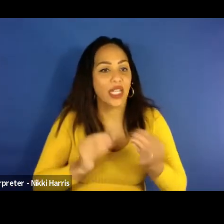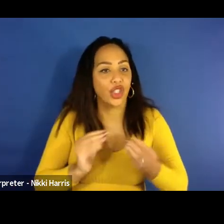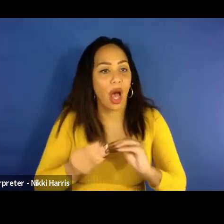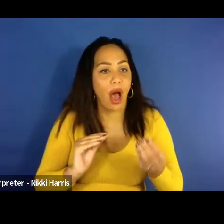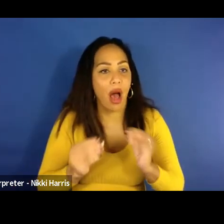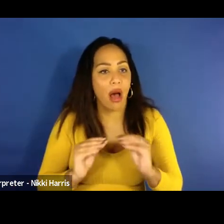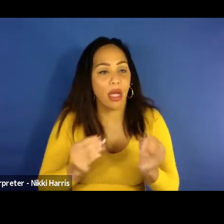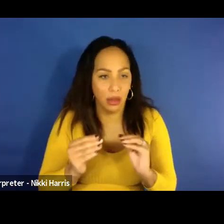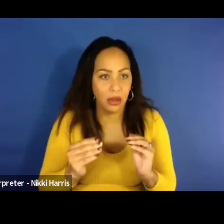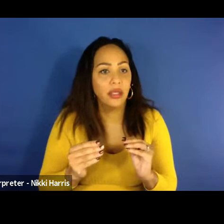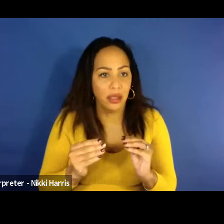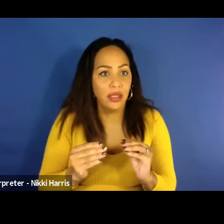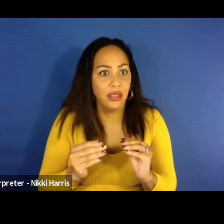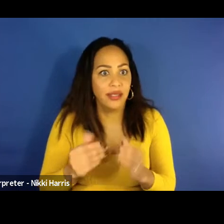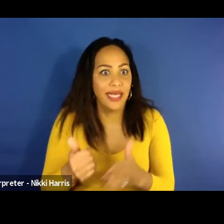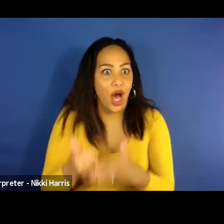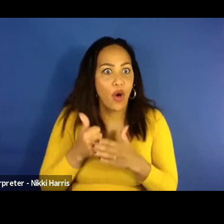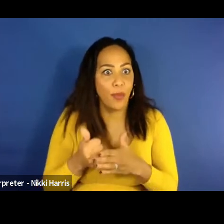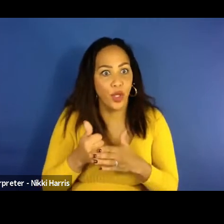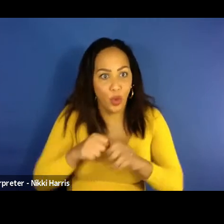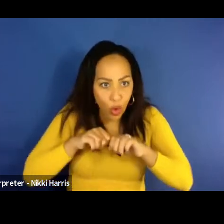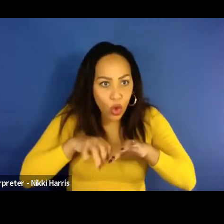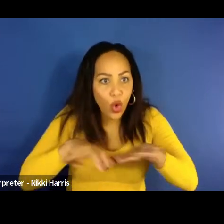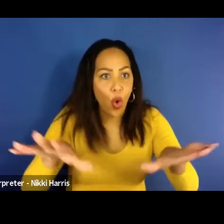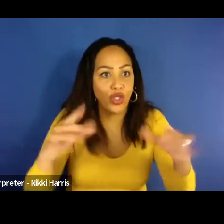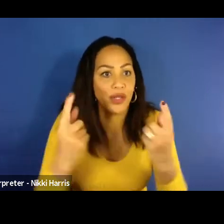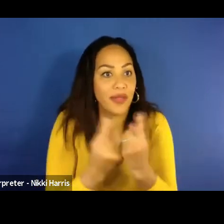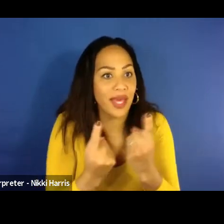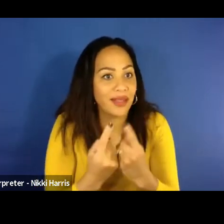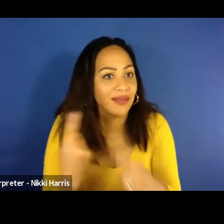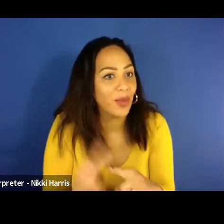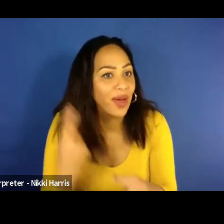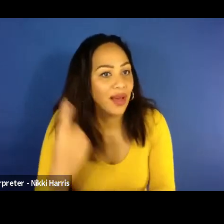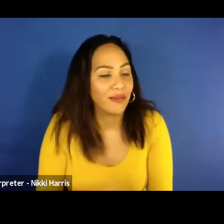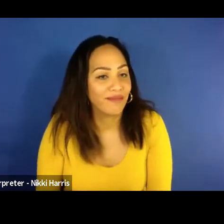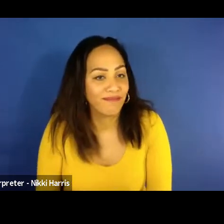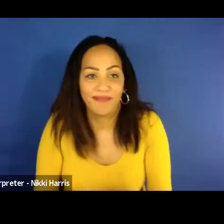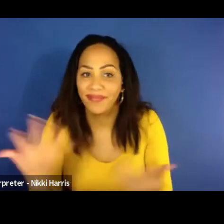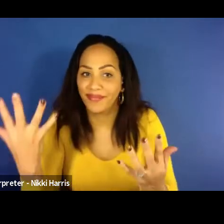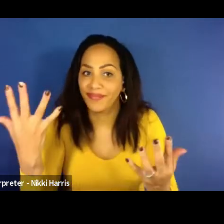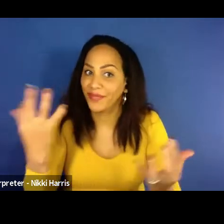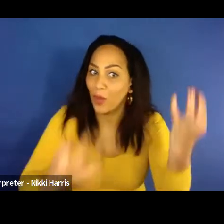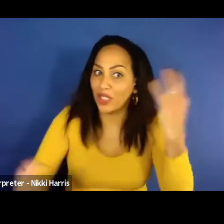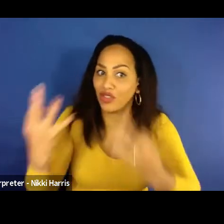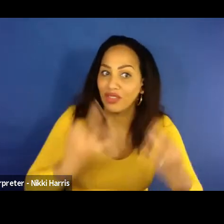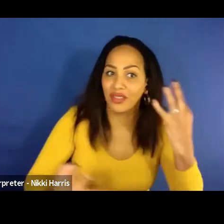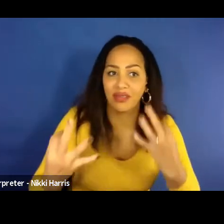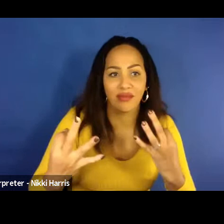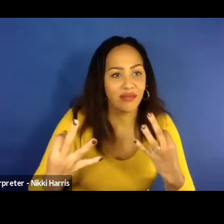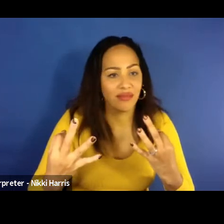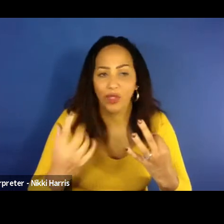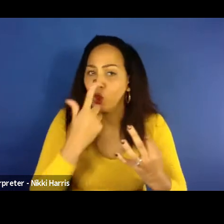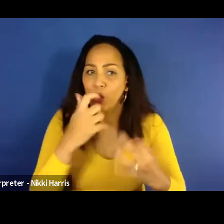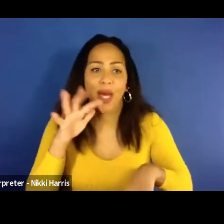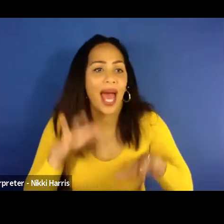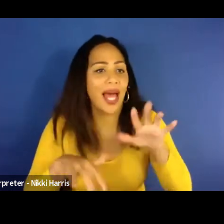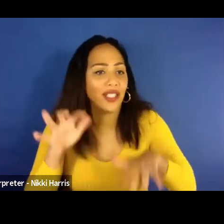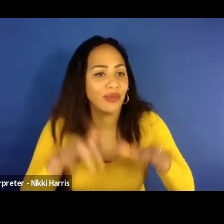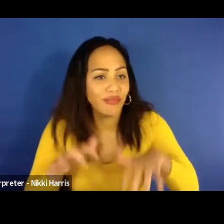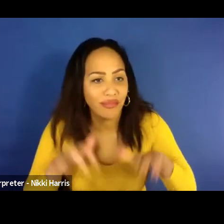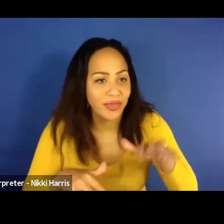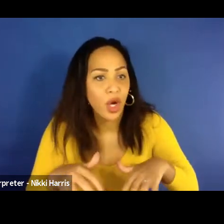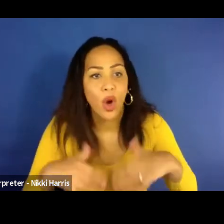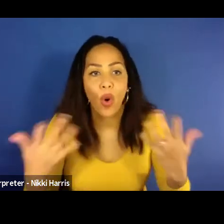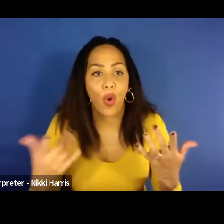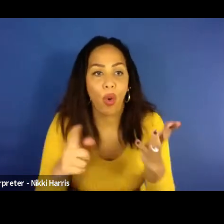start to launch things. Are there any questions at all that people may have? And feel free to jump in the chat. Feel free to unmute